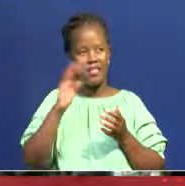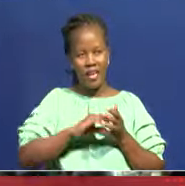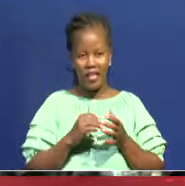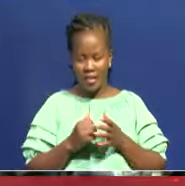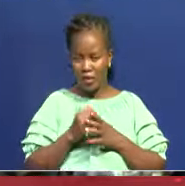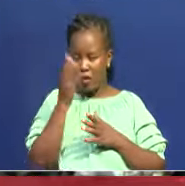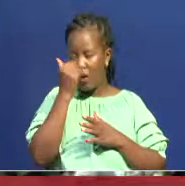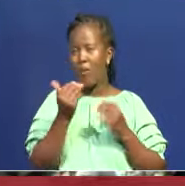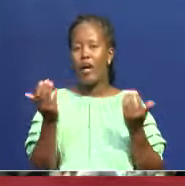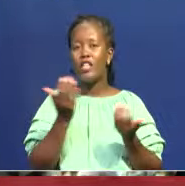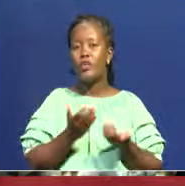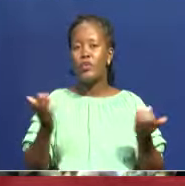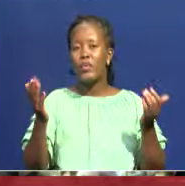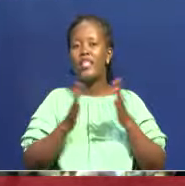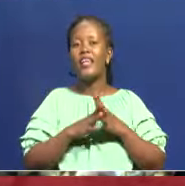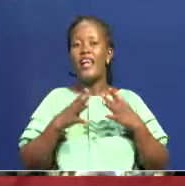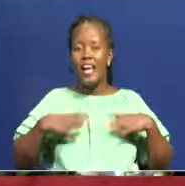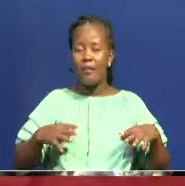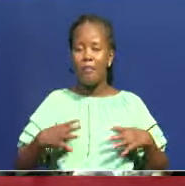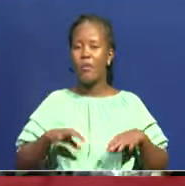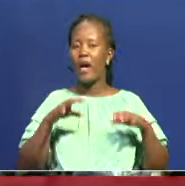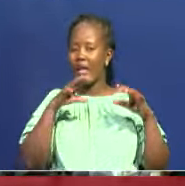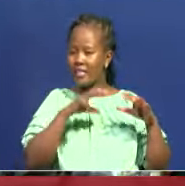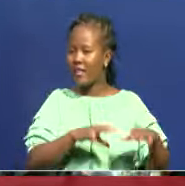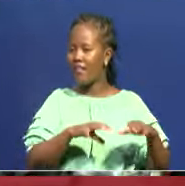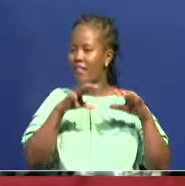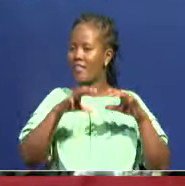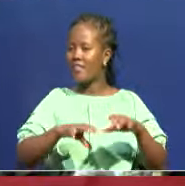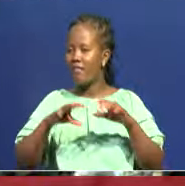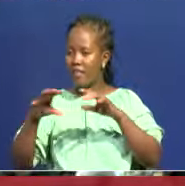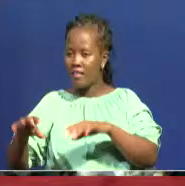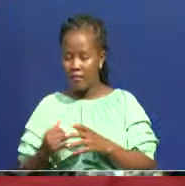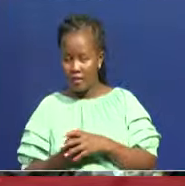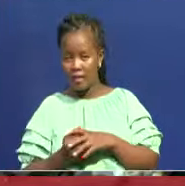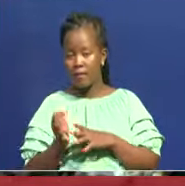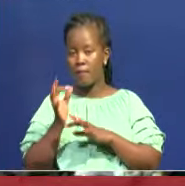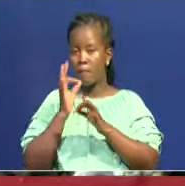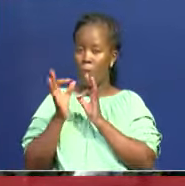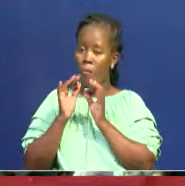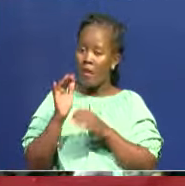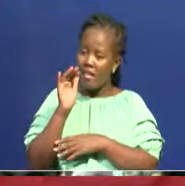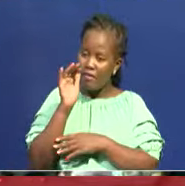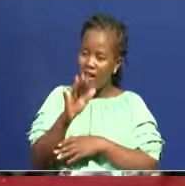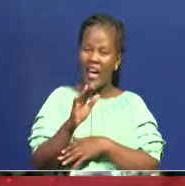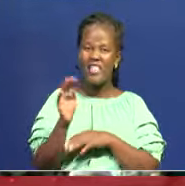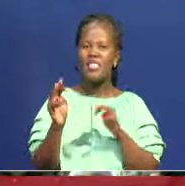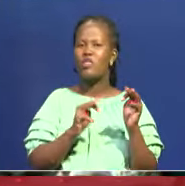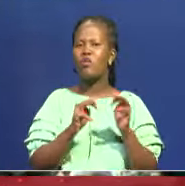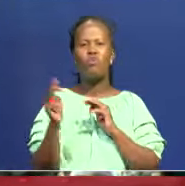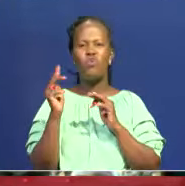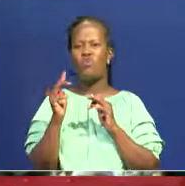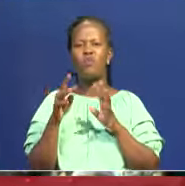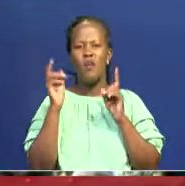watu wanaumia. Kama ni kuwabio mahame mahali, mahamizo pole pole, fiyate